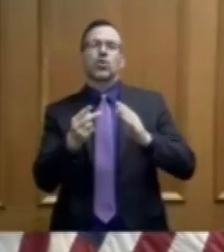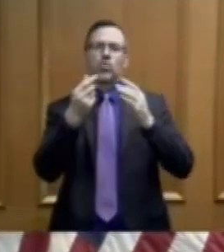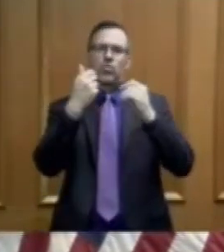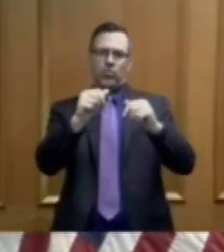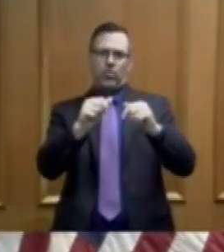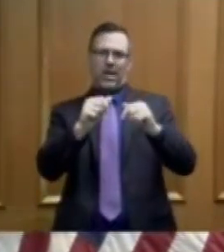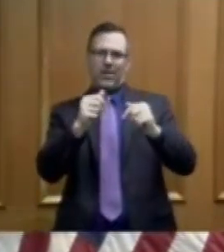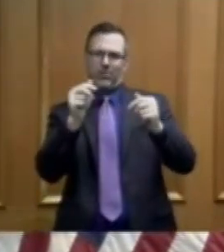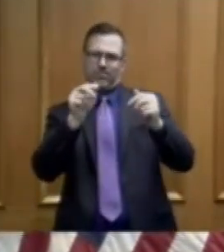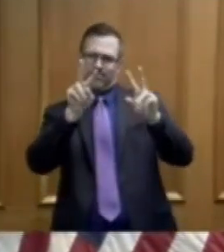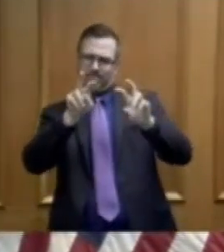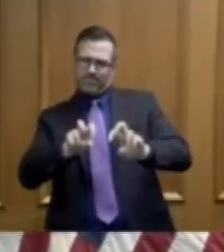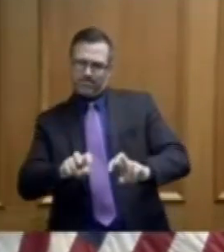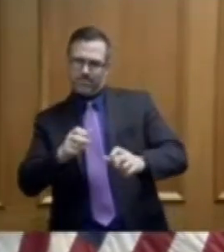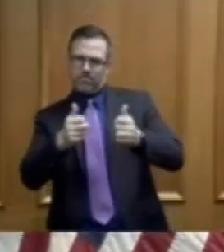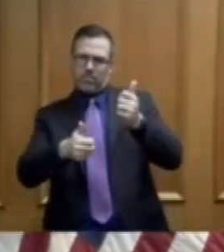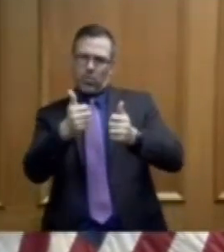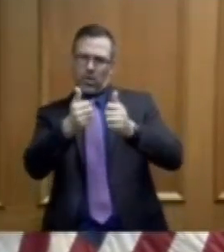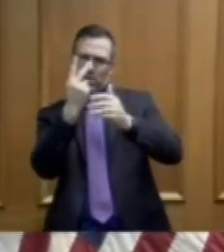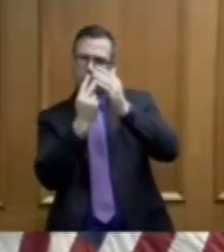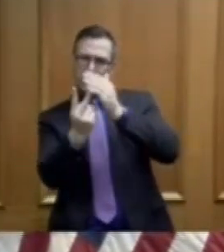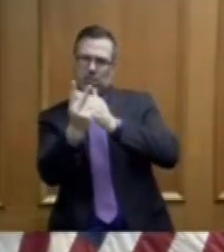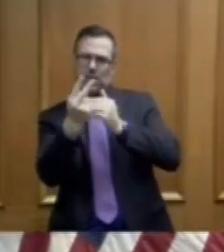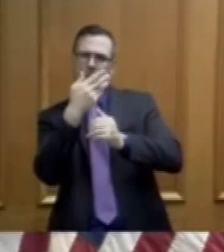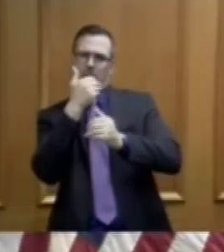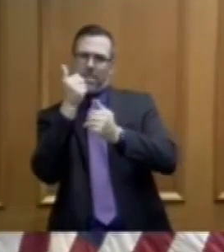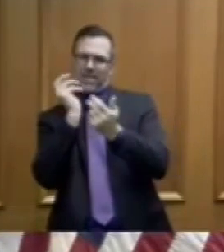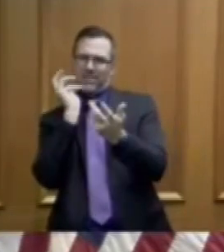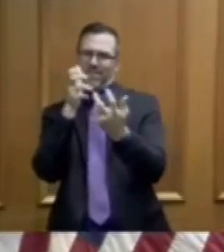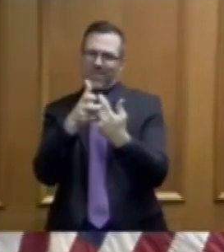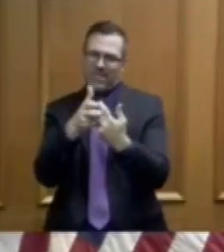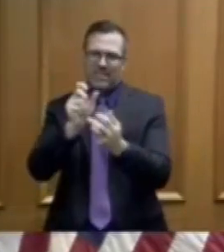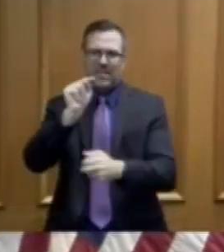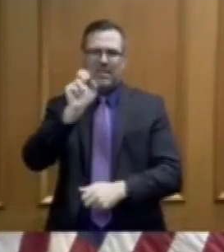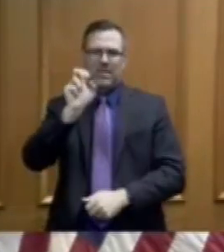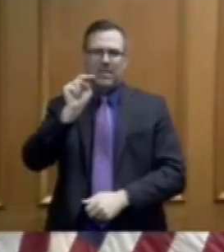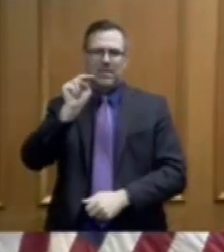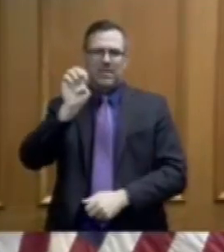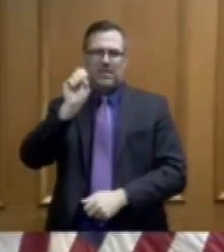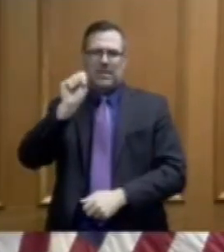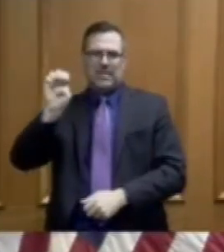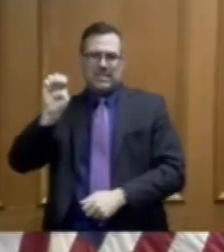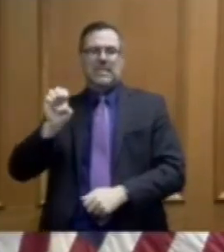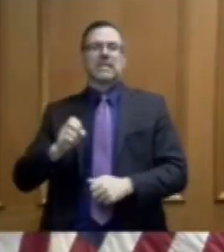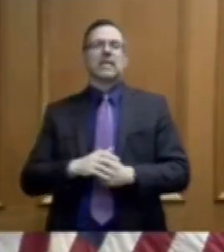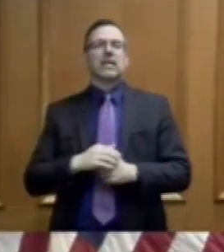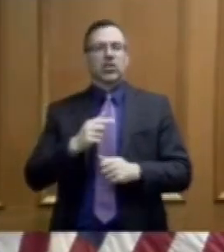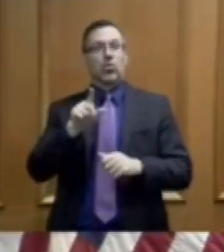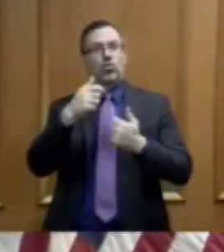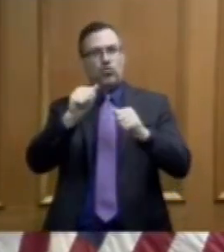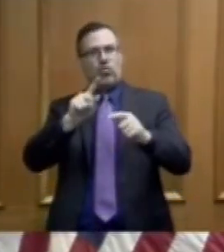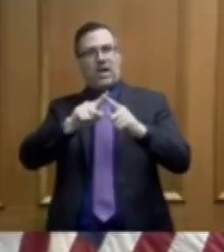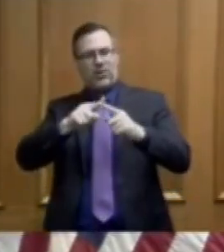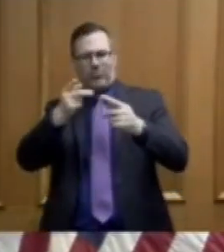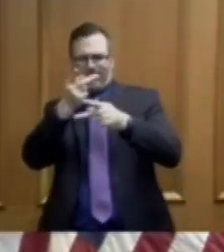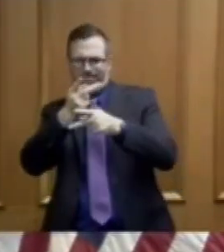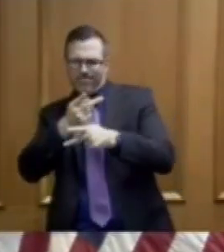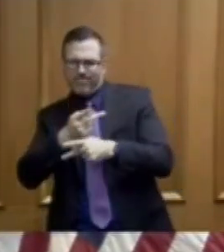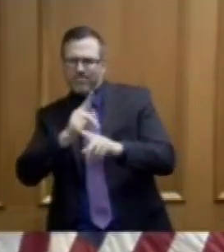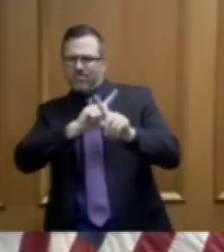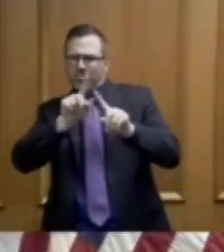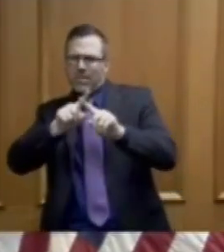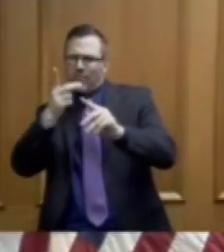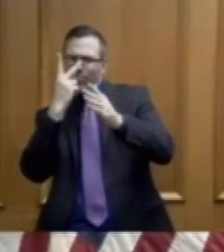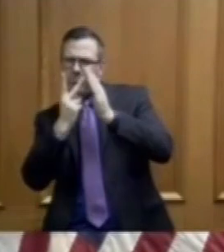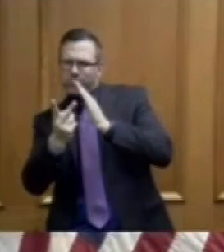models and determine which one seems to fit our state. We're working aggressively on that, looking at multiple models and trying to get the